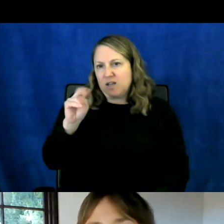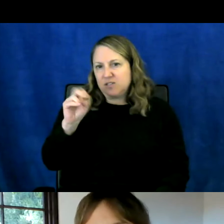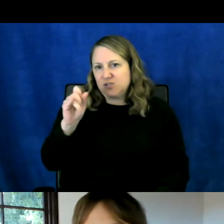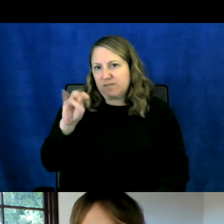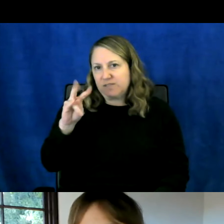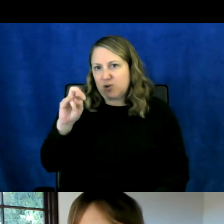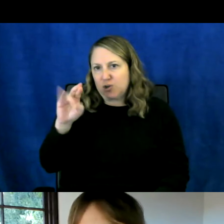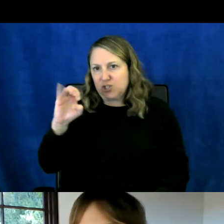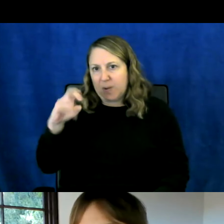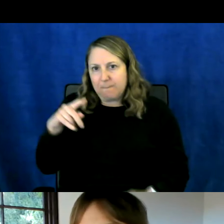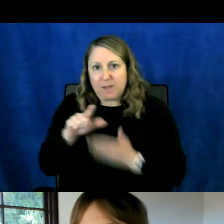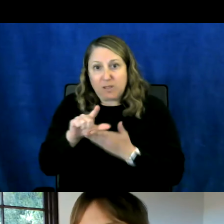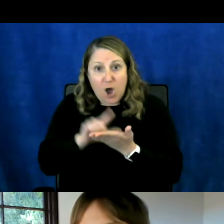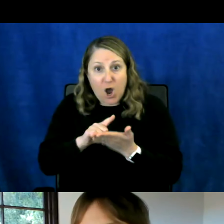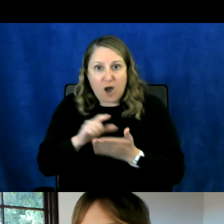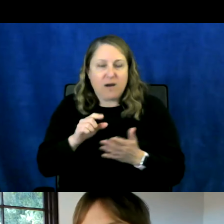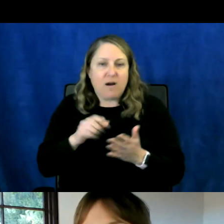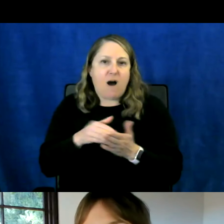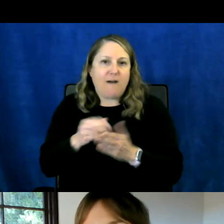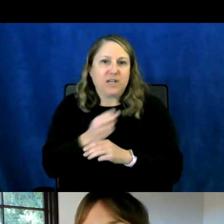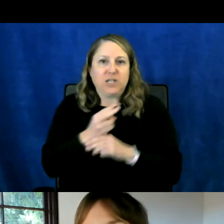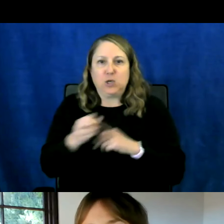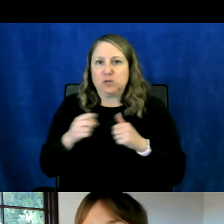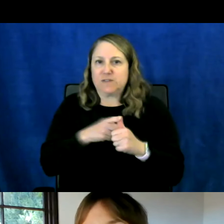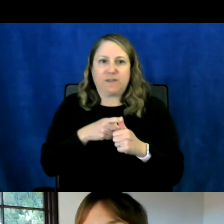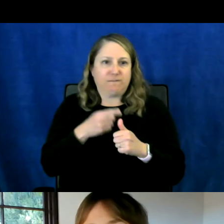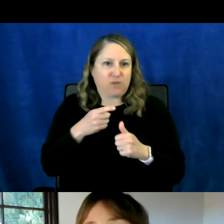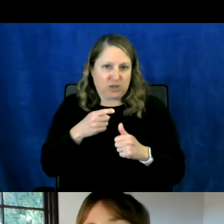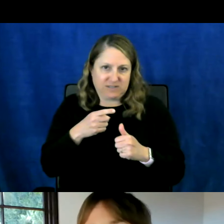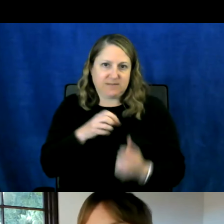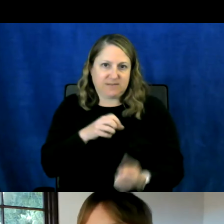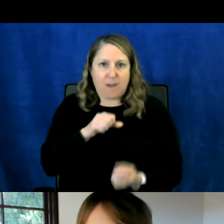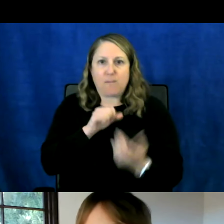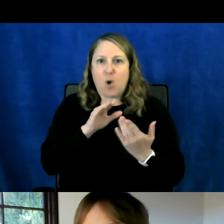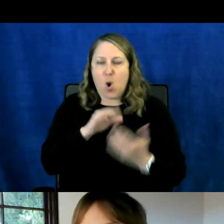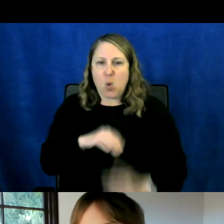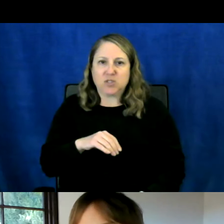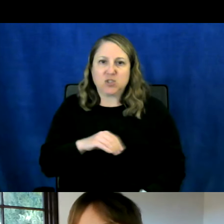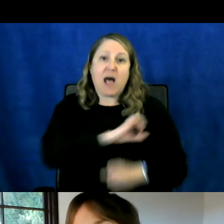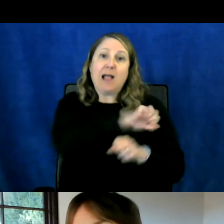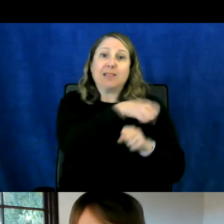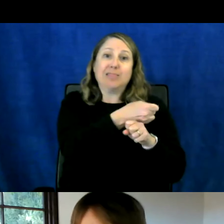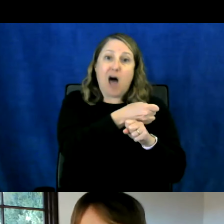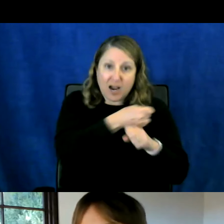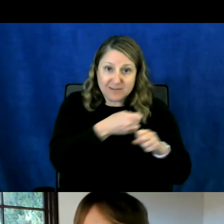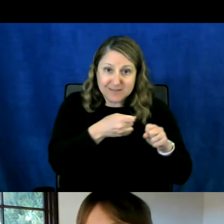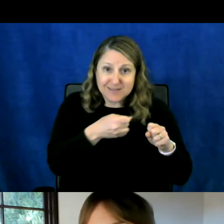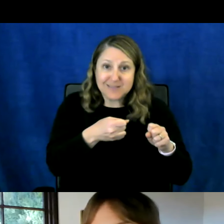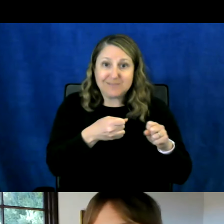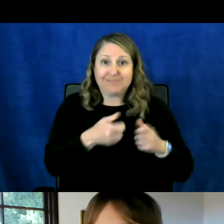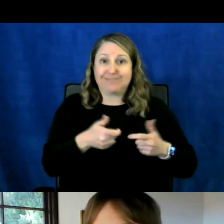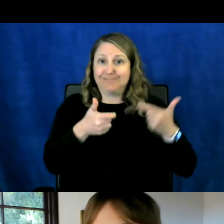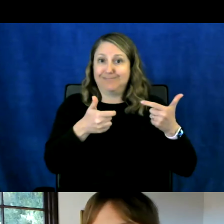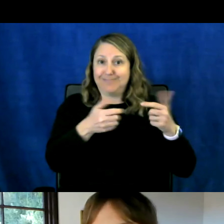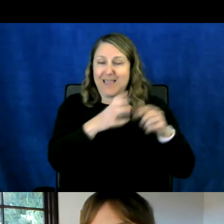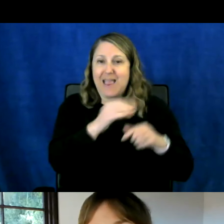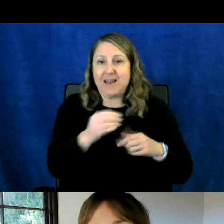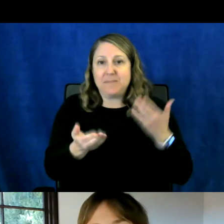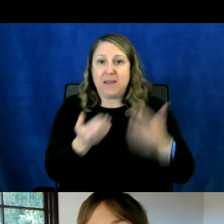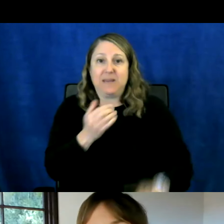California often uses as a frontline approach locked settings, and also often includes involuntary